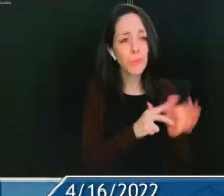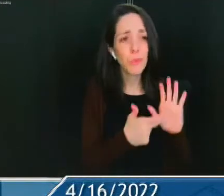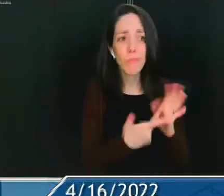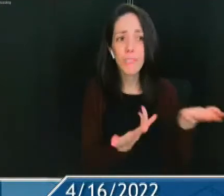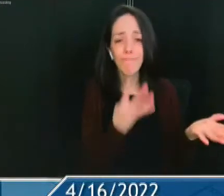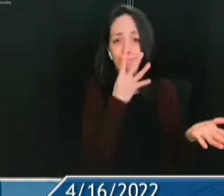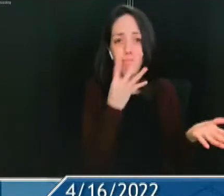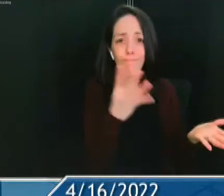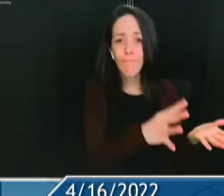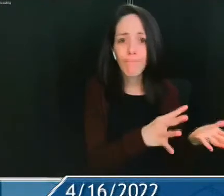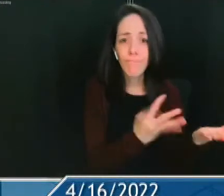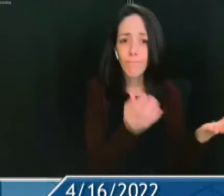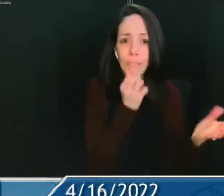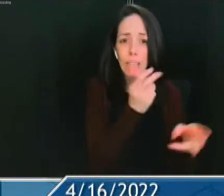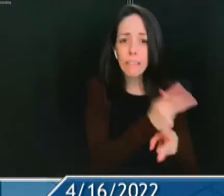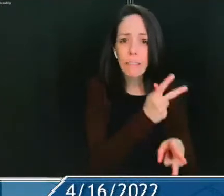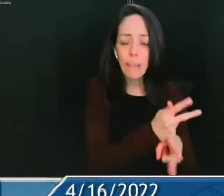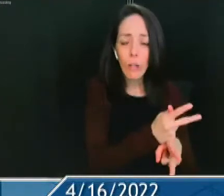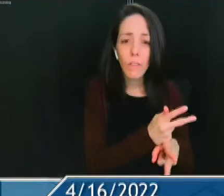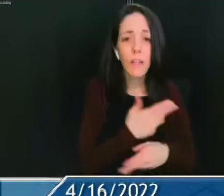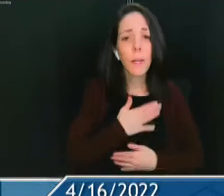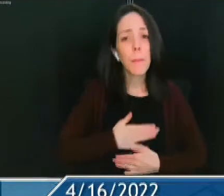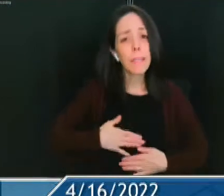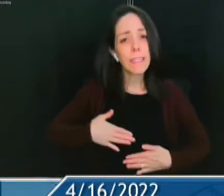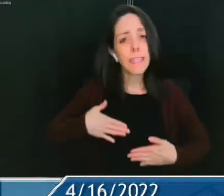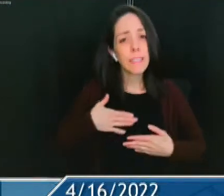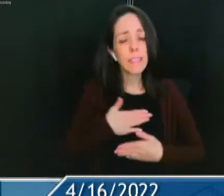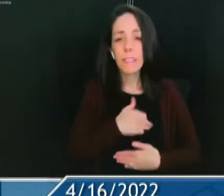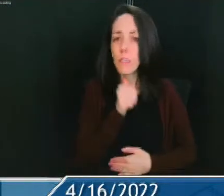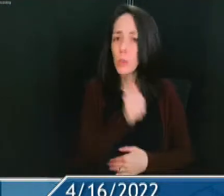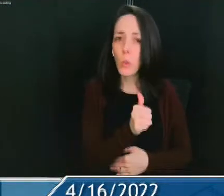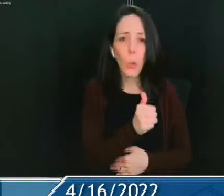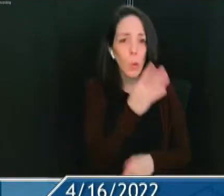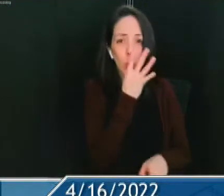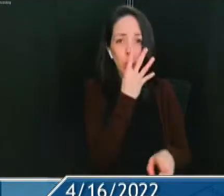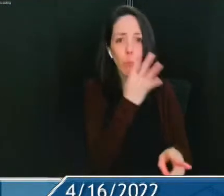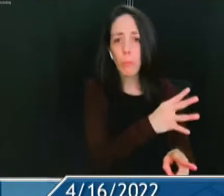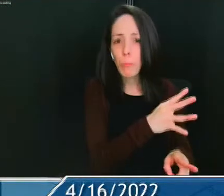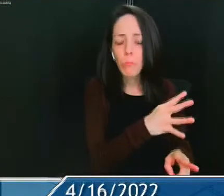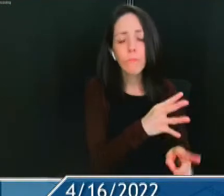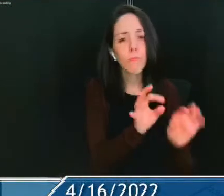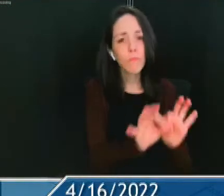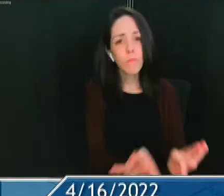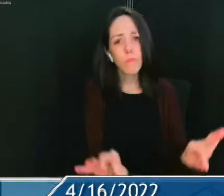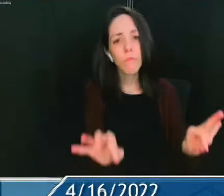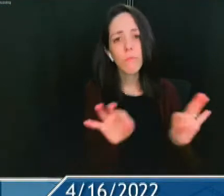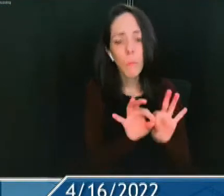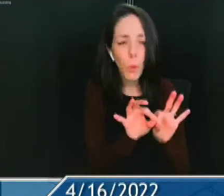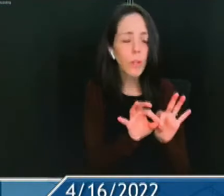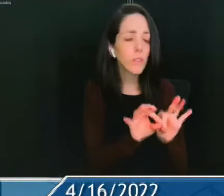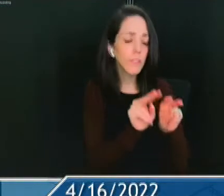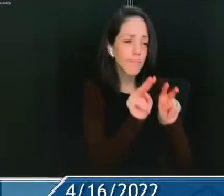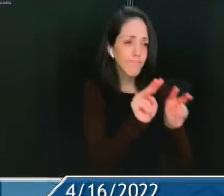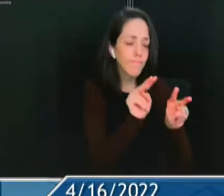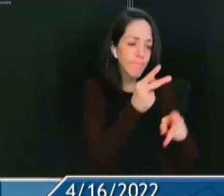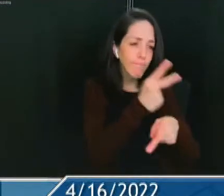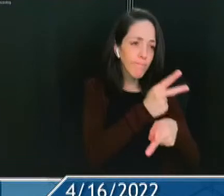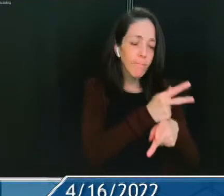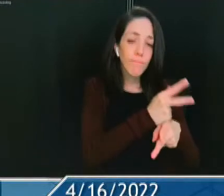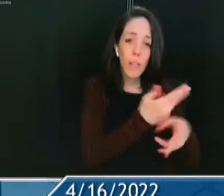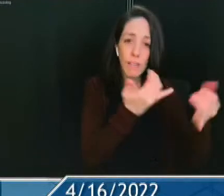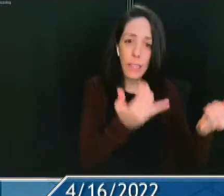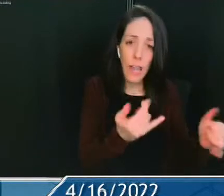neglect. Please do not let that happen. Preservation of existing park assets must